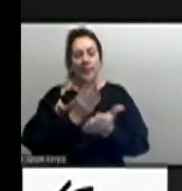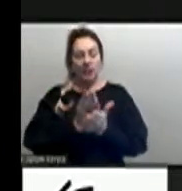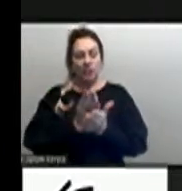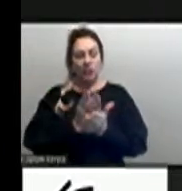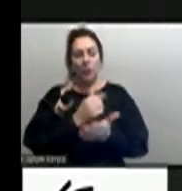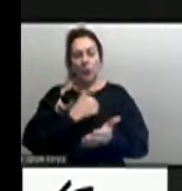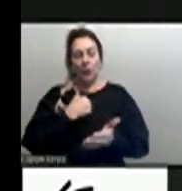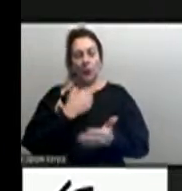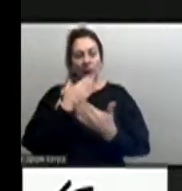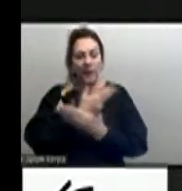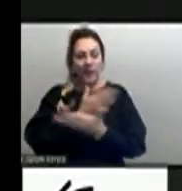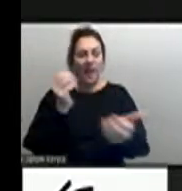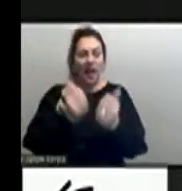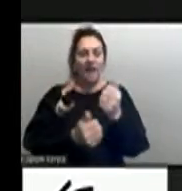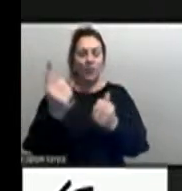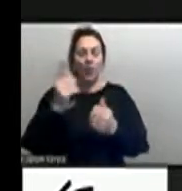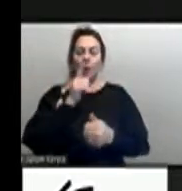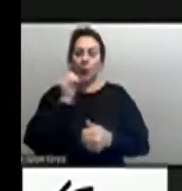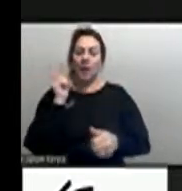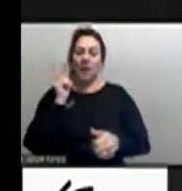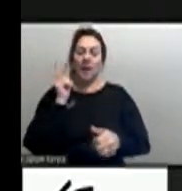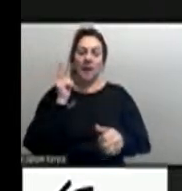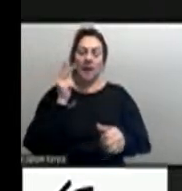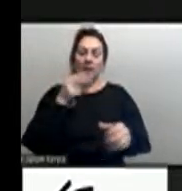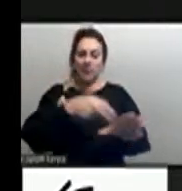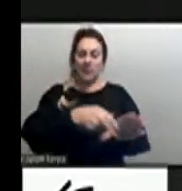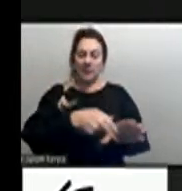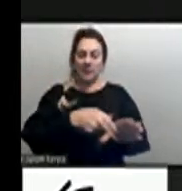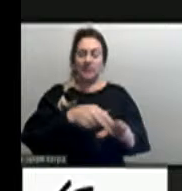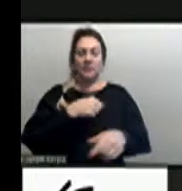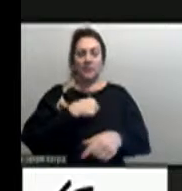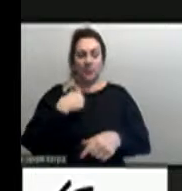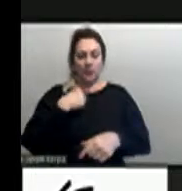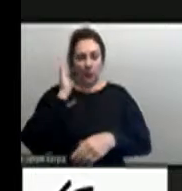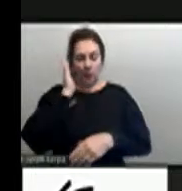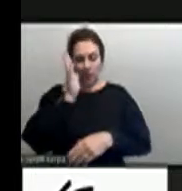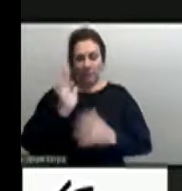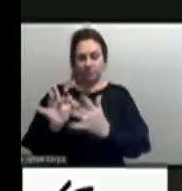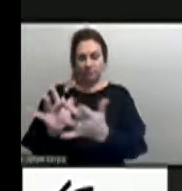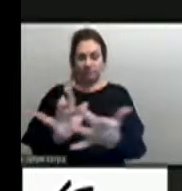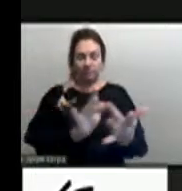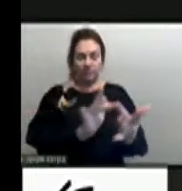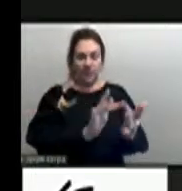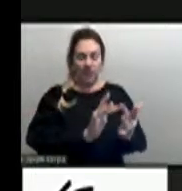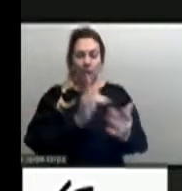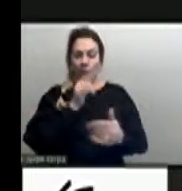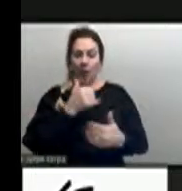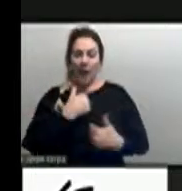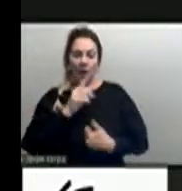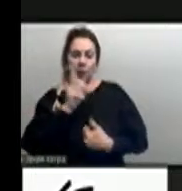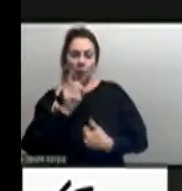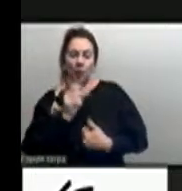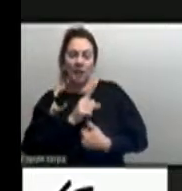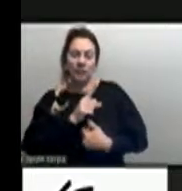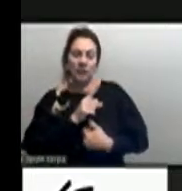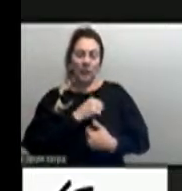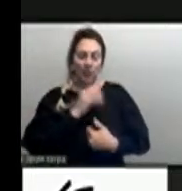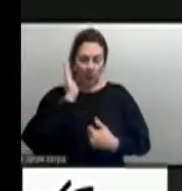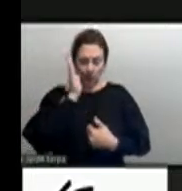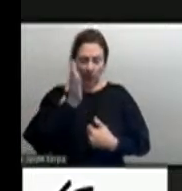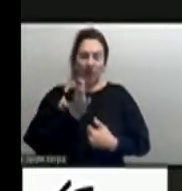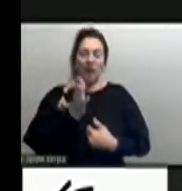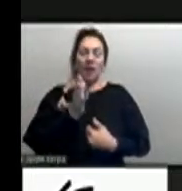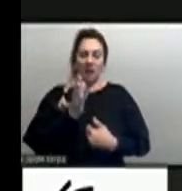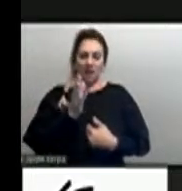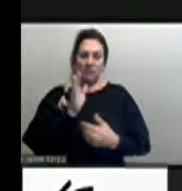thank everyone who has participated. We will get back to those individuals who had questions directly using the contact information